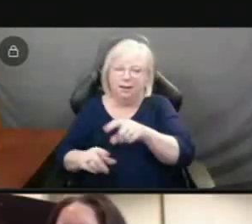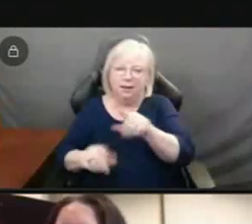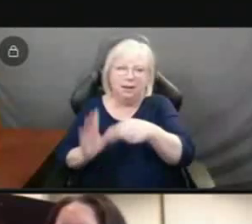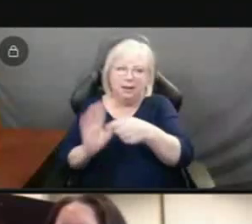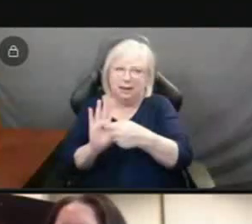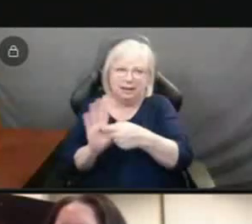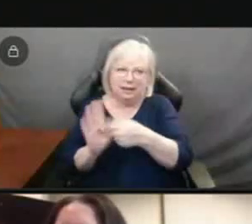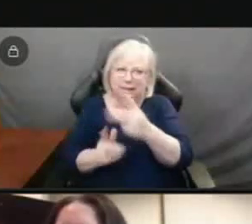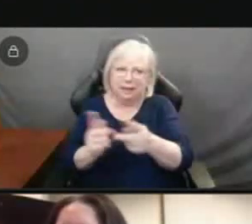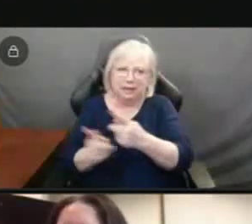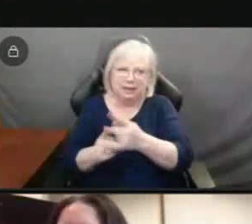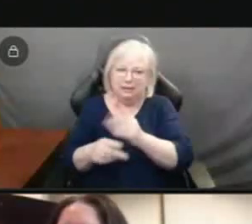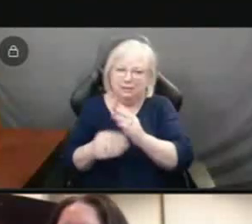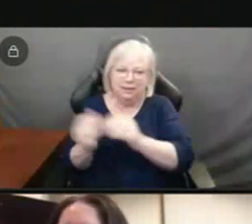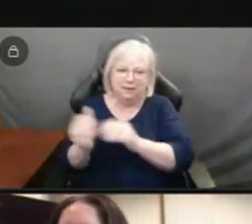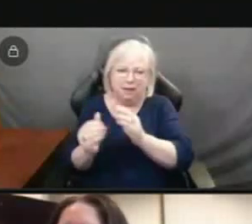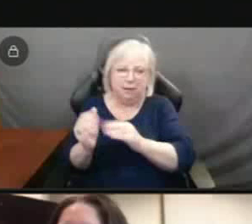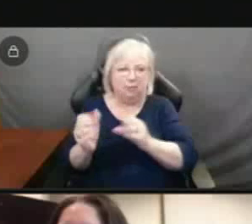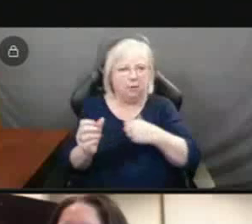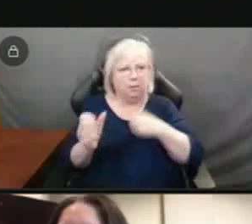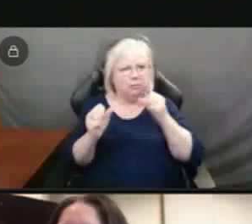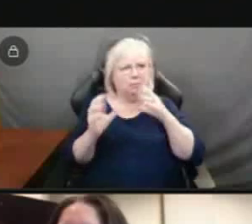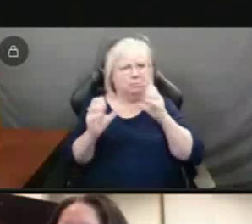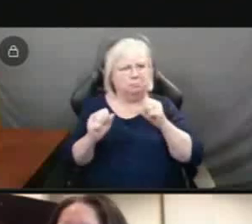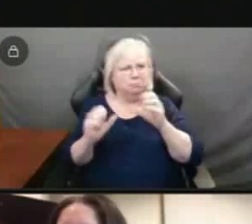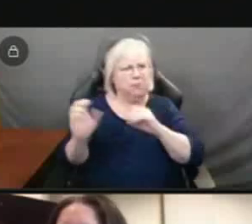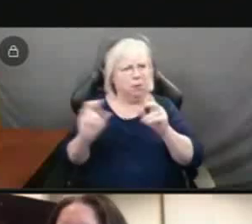is supportive of. So I'm surprised we didn't have any